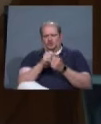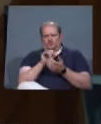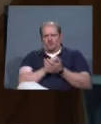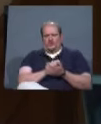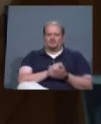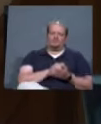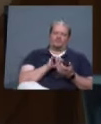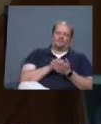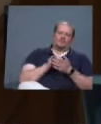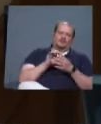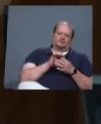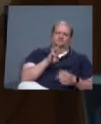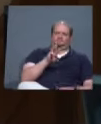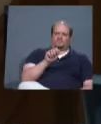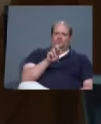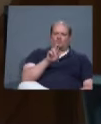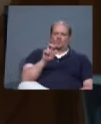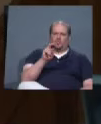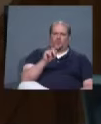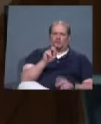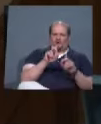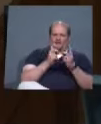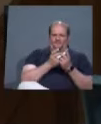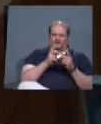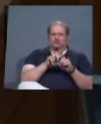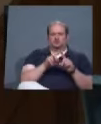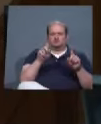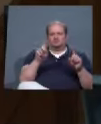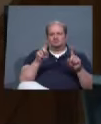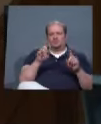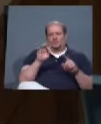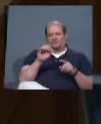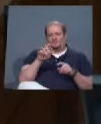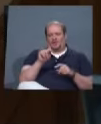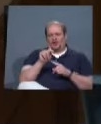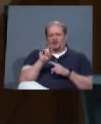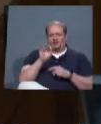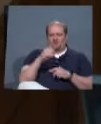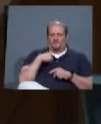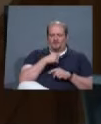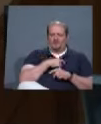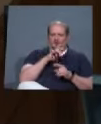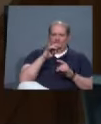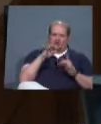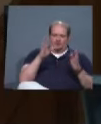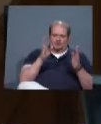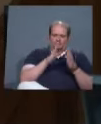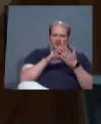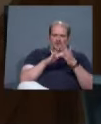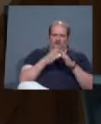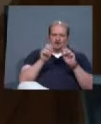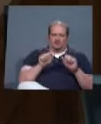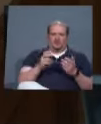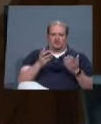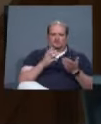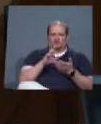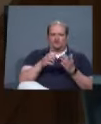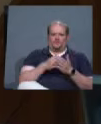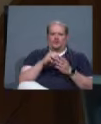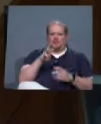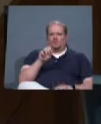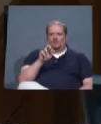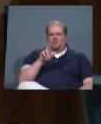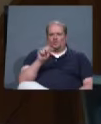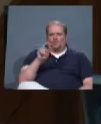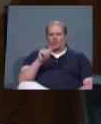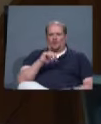Well, it goes into the warrants division, but the fact, if we were an incredibly small town, we could serve all of our warrants the next